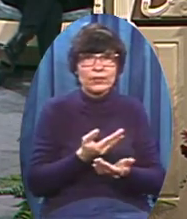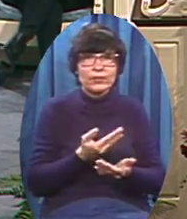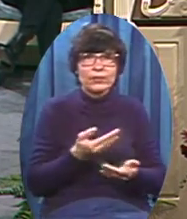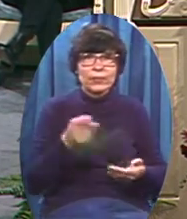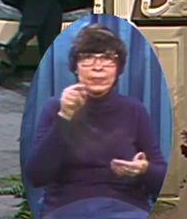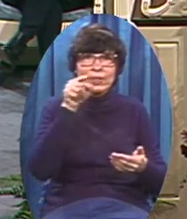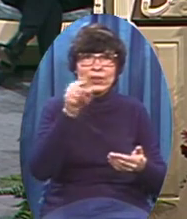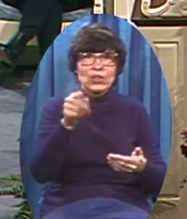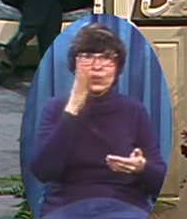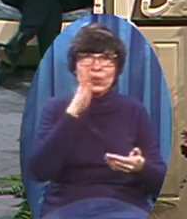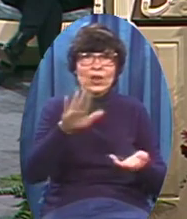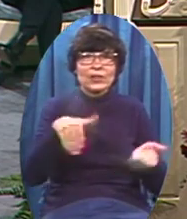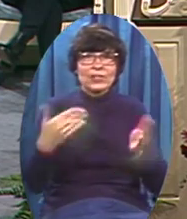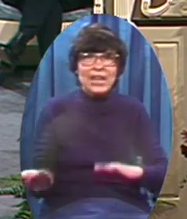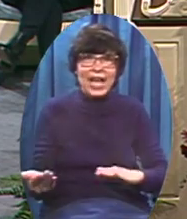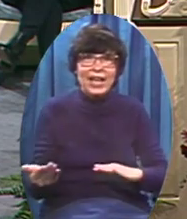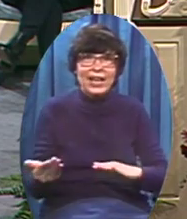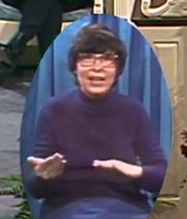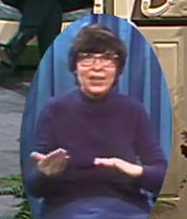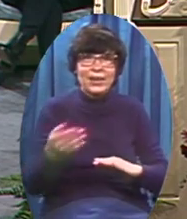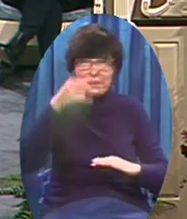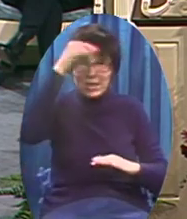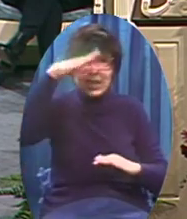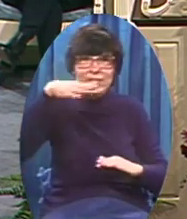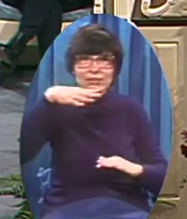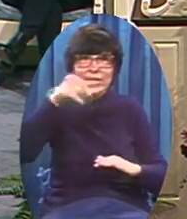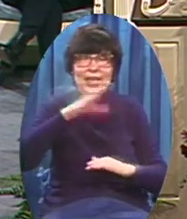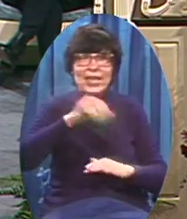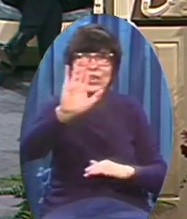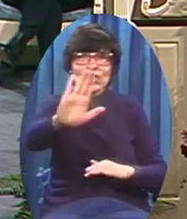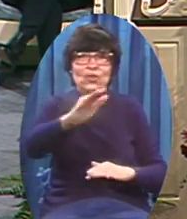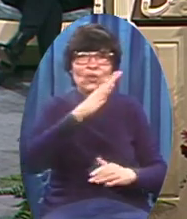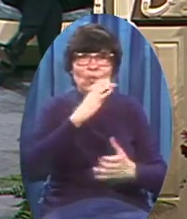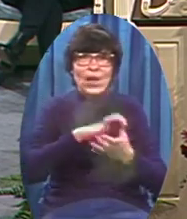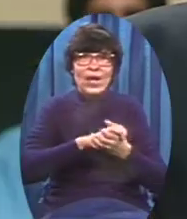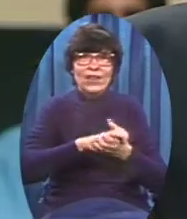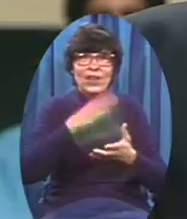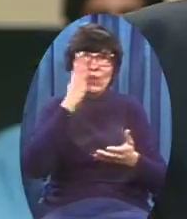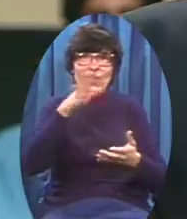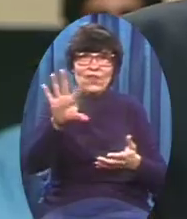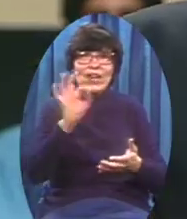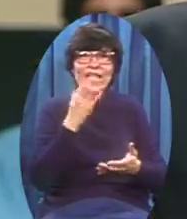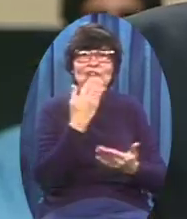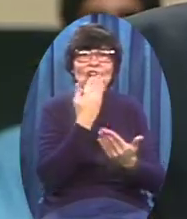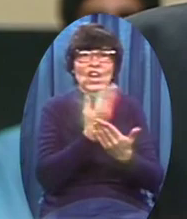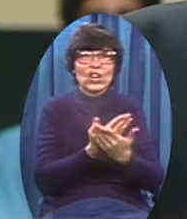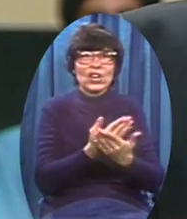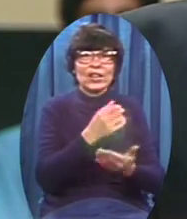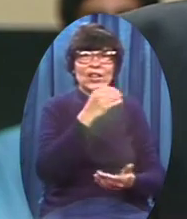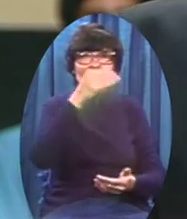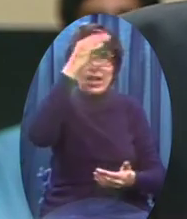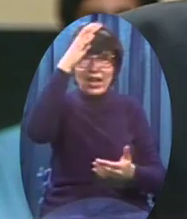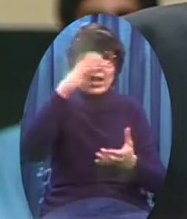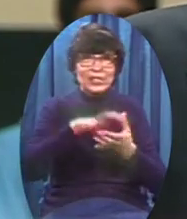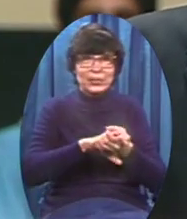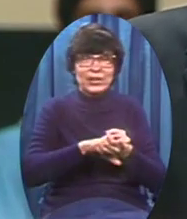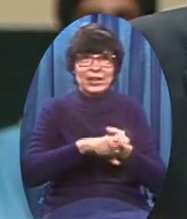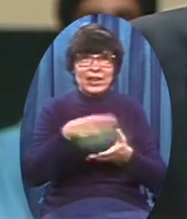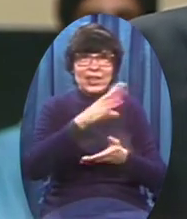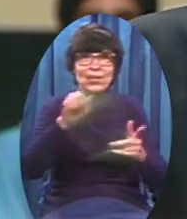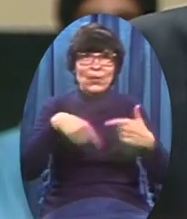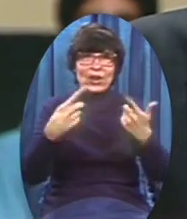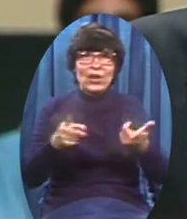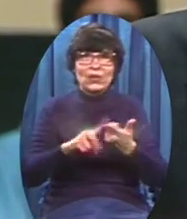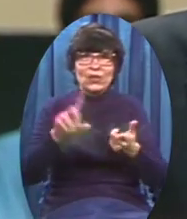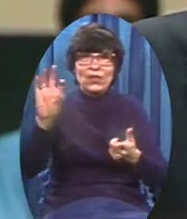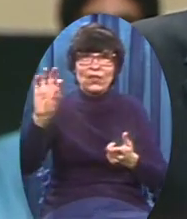it. And brother, she's going to marry somebody that's really decent. And they're going to come down to Florida, and they're going to